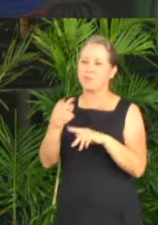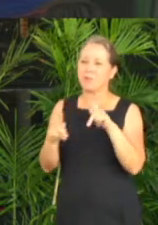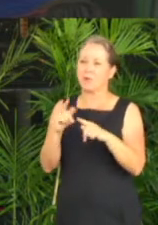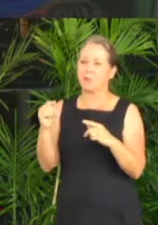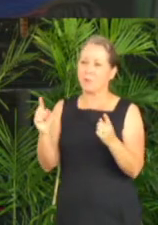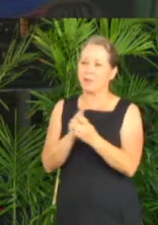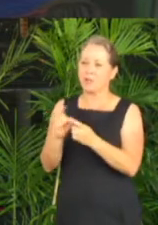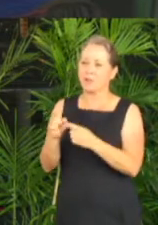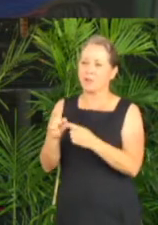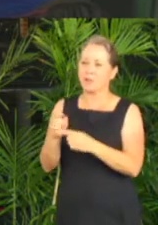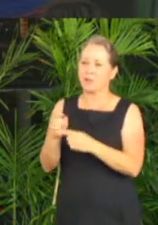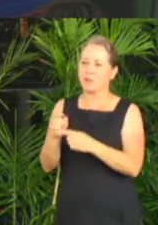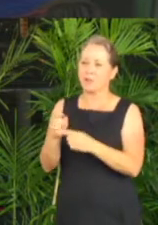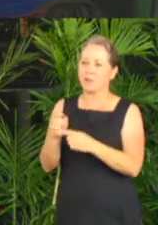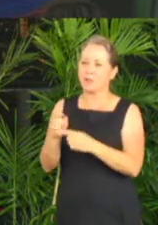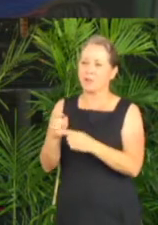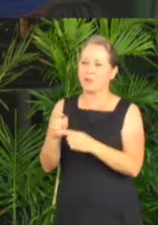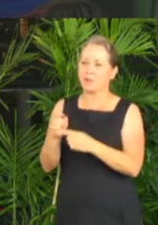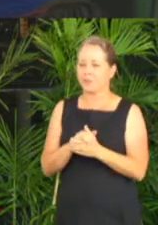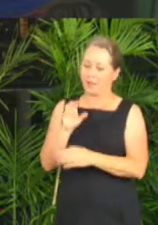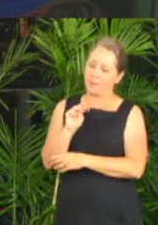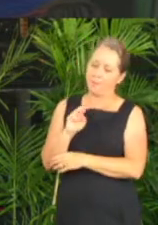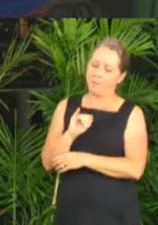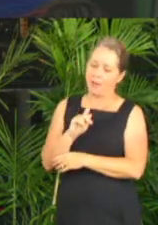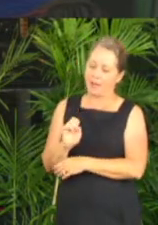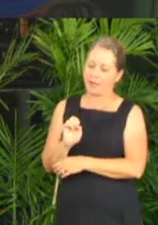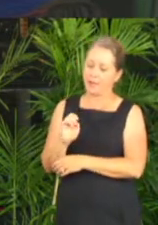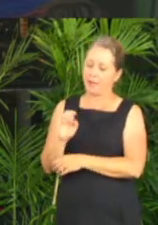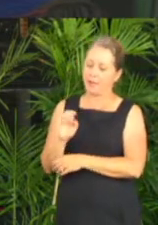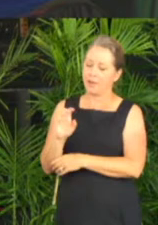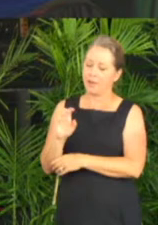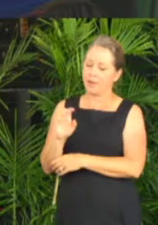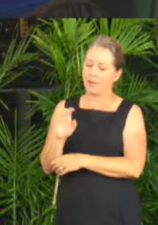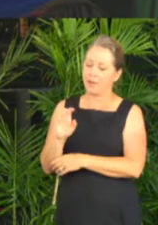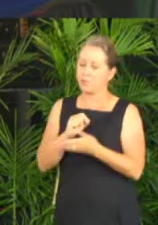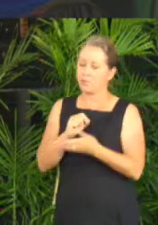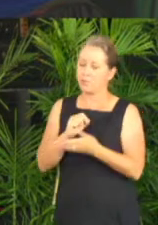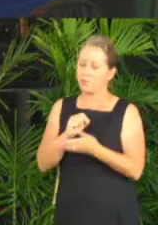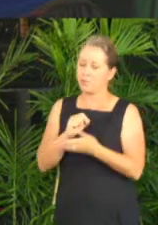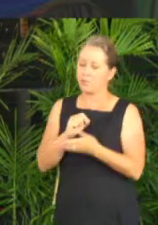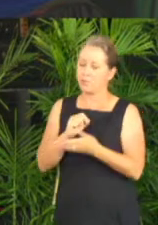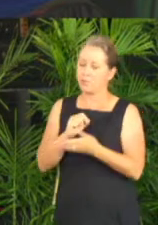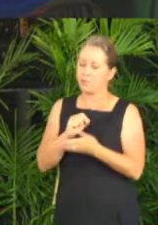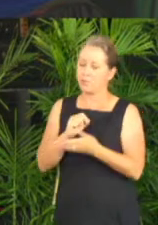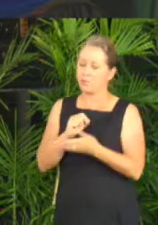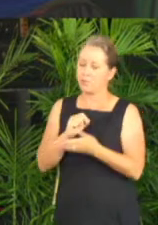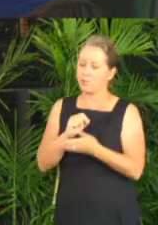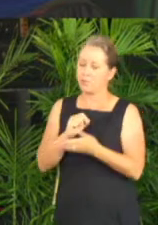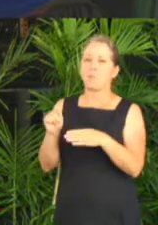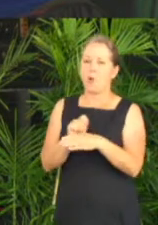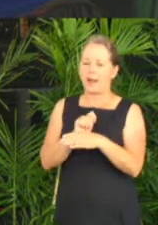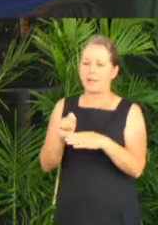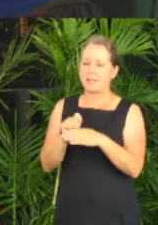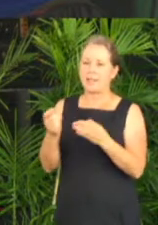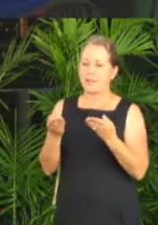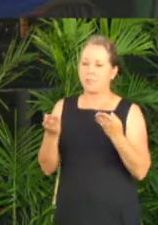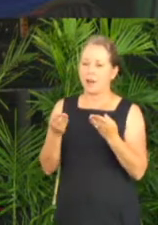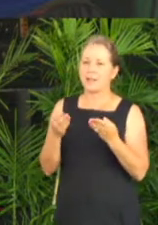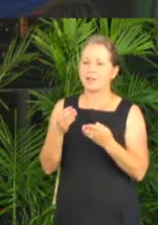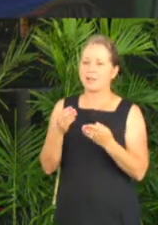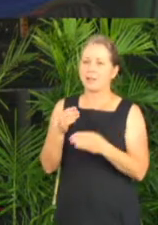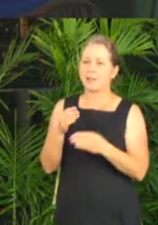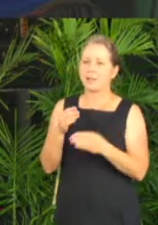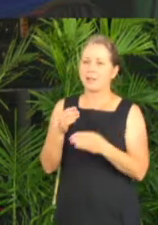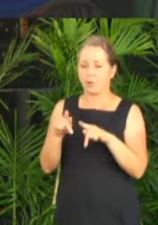you. Mike Mason wrote a book I recommend called Practicing the Presence of People. Are you